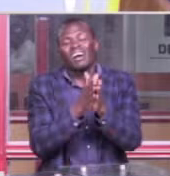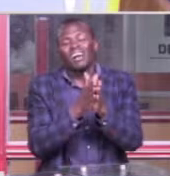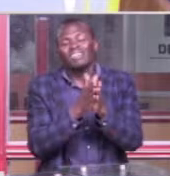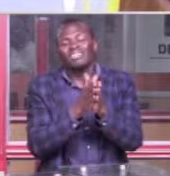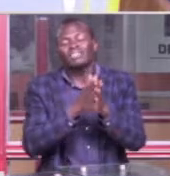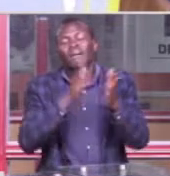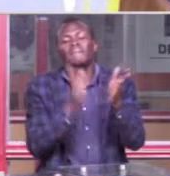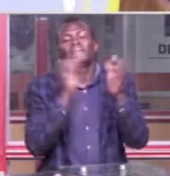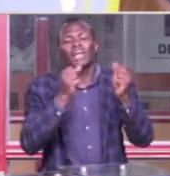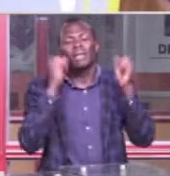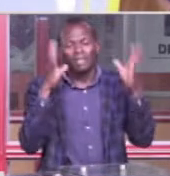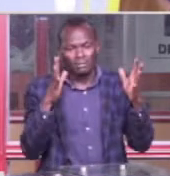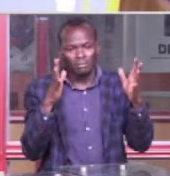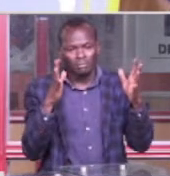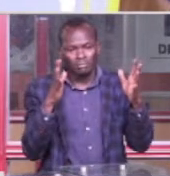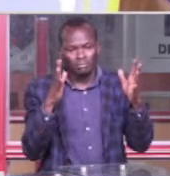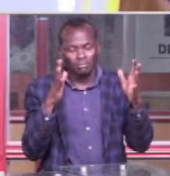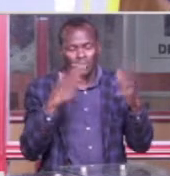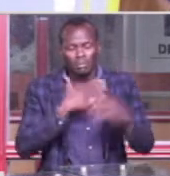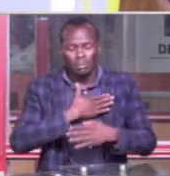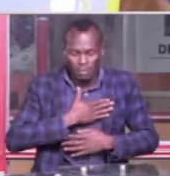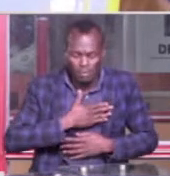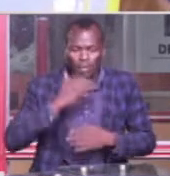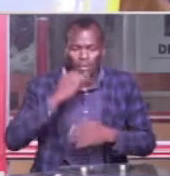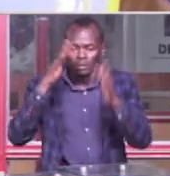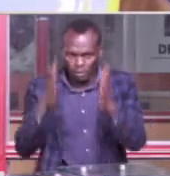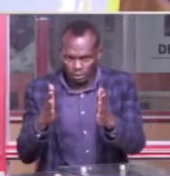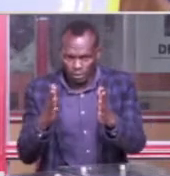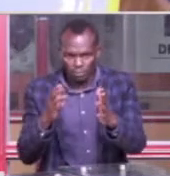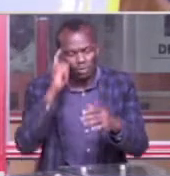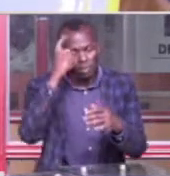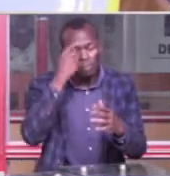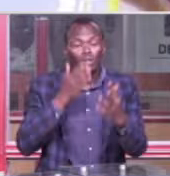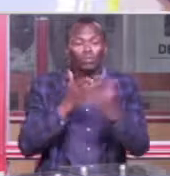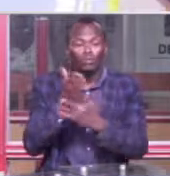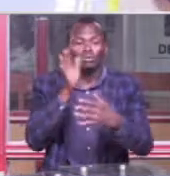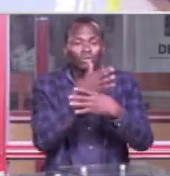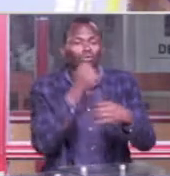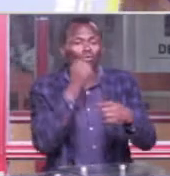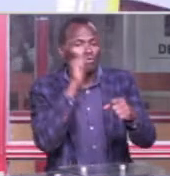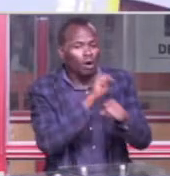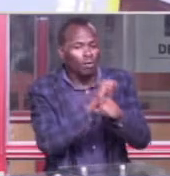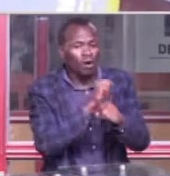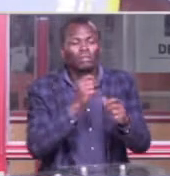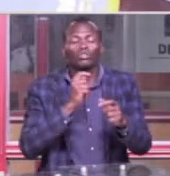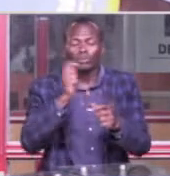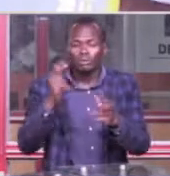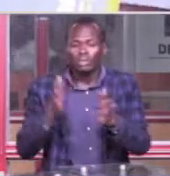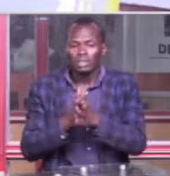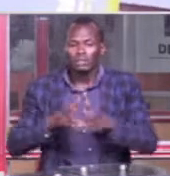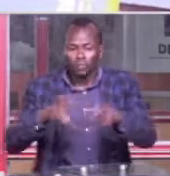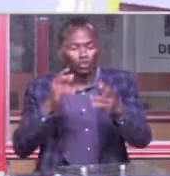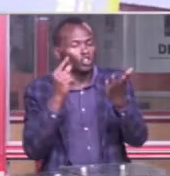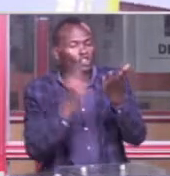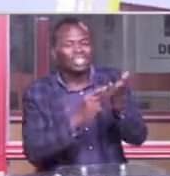is the government, through the Ministry of Works and Transport, Uganda National Roads Authority, together with